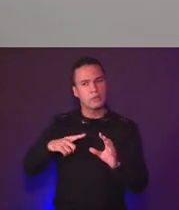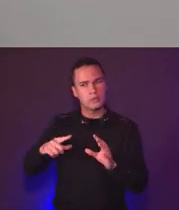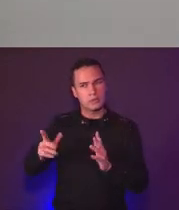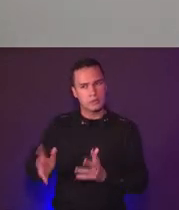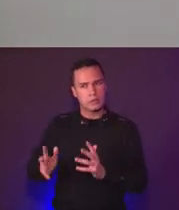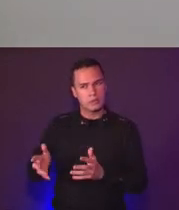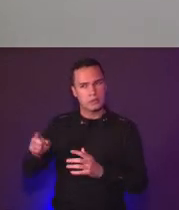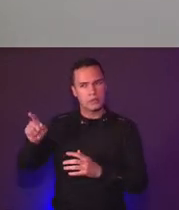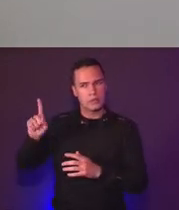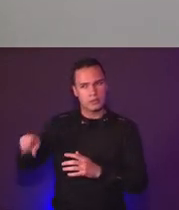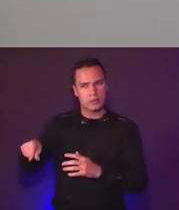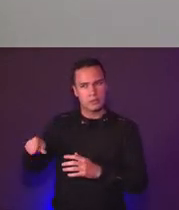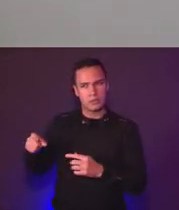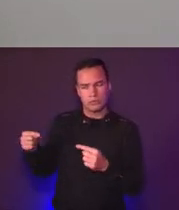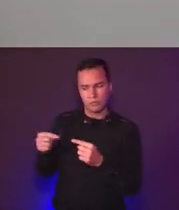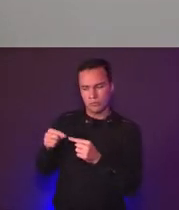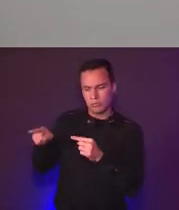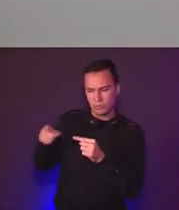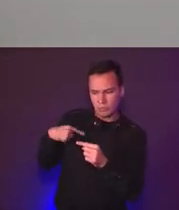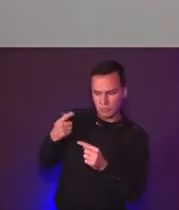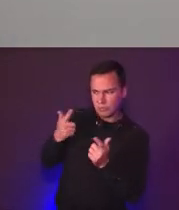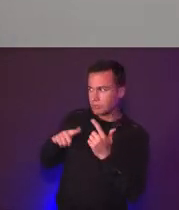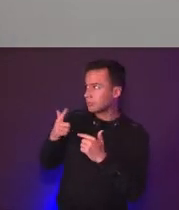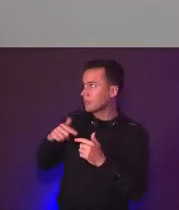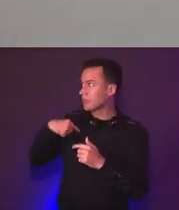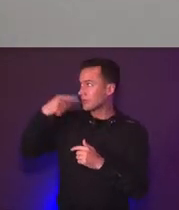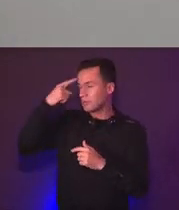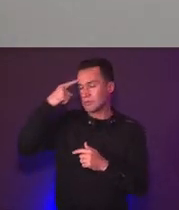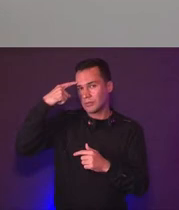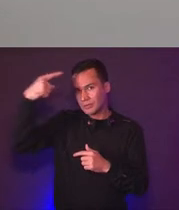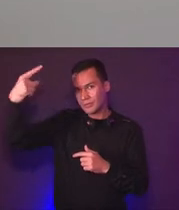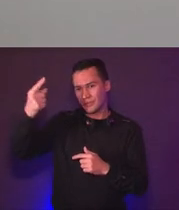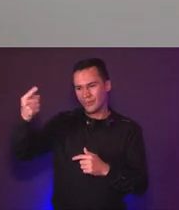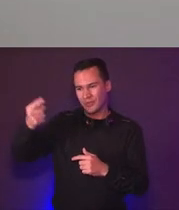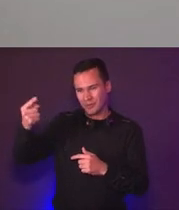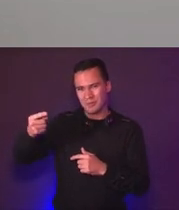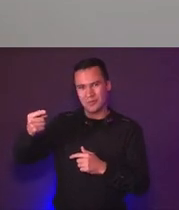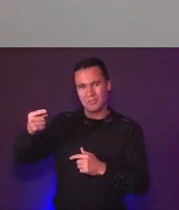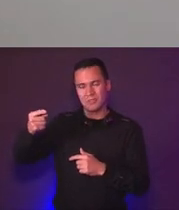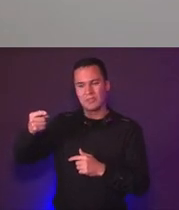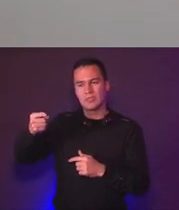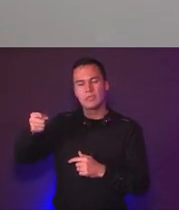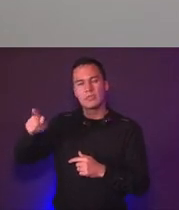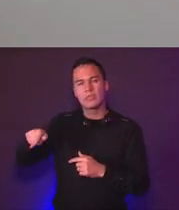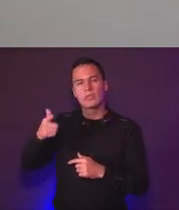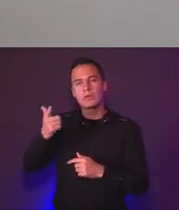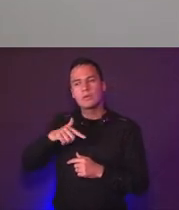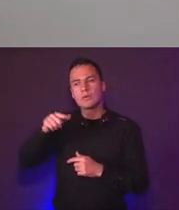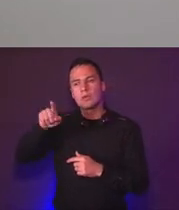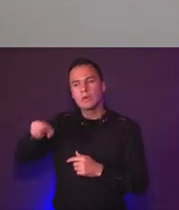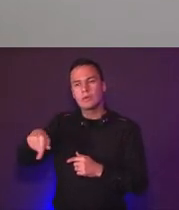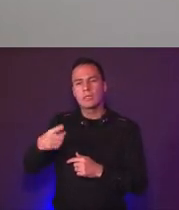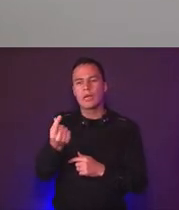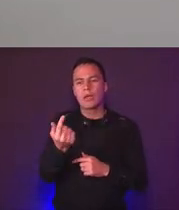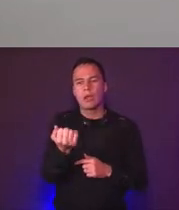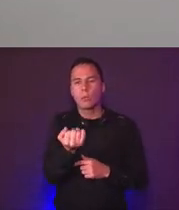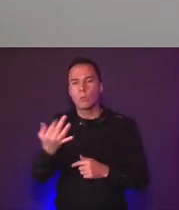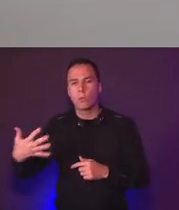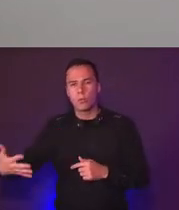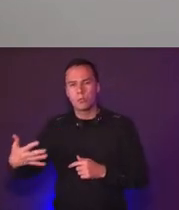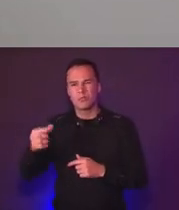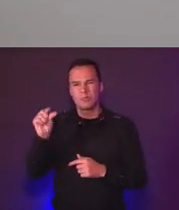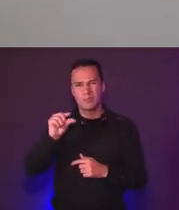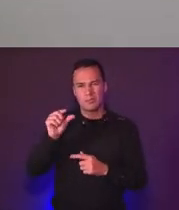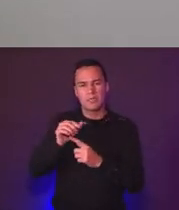spread to many more newsrooms. I remember our first PC rig cost $74,000. It was souped up